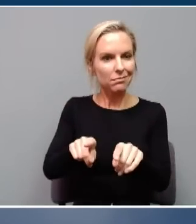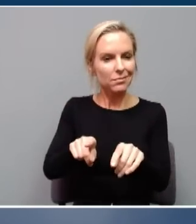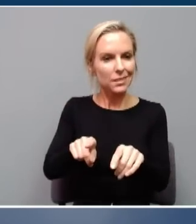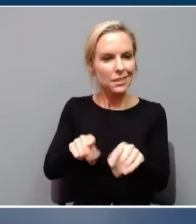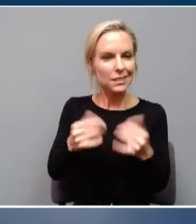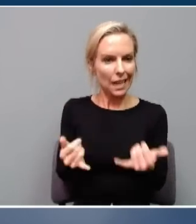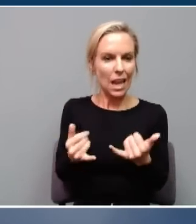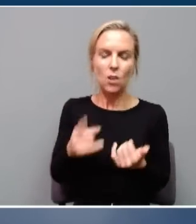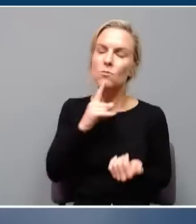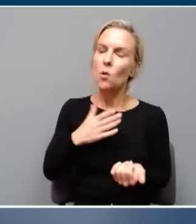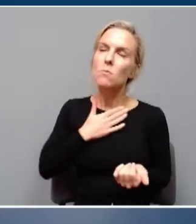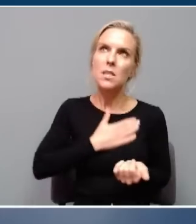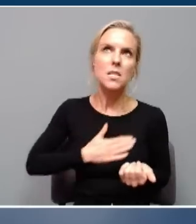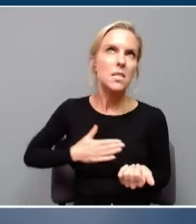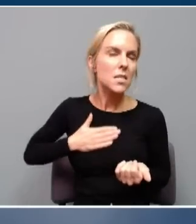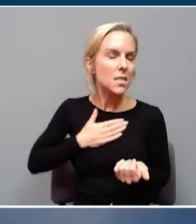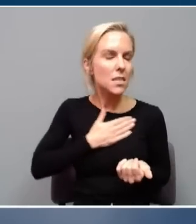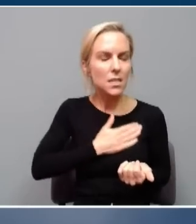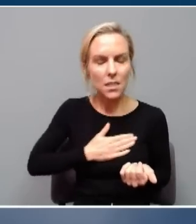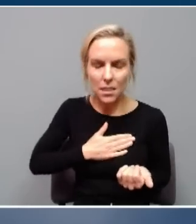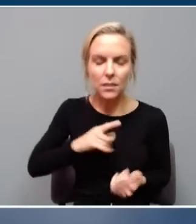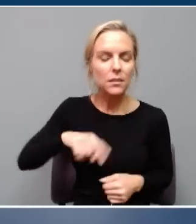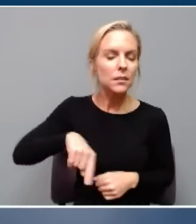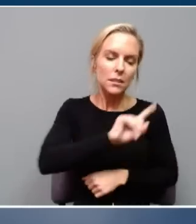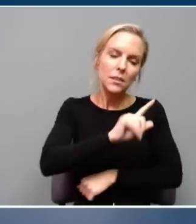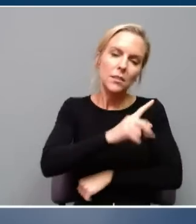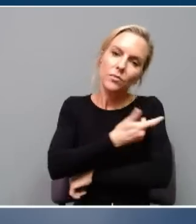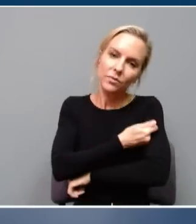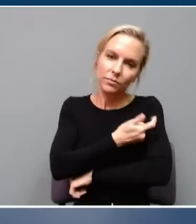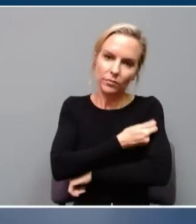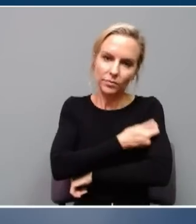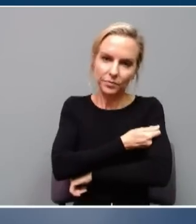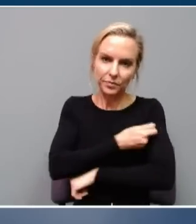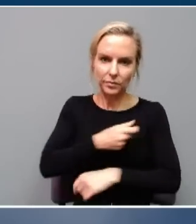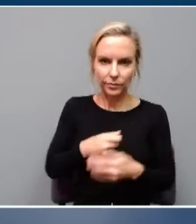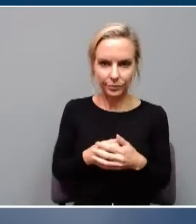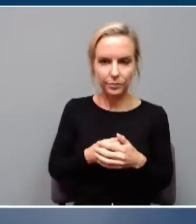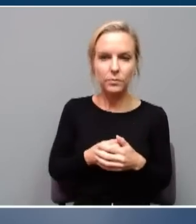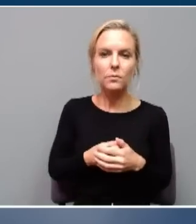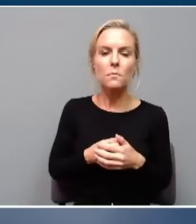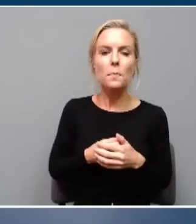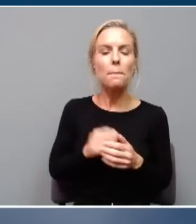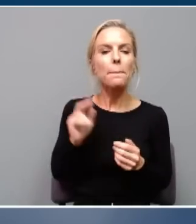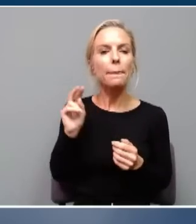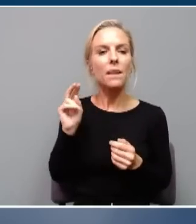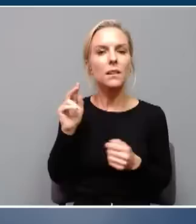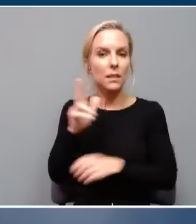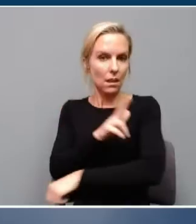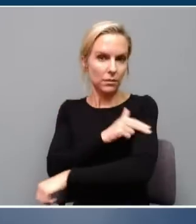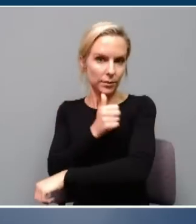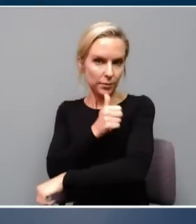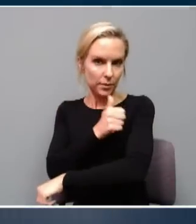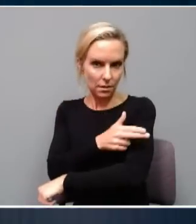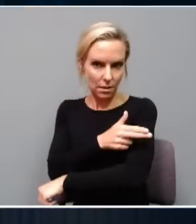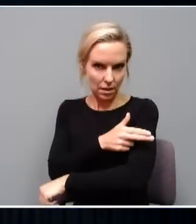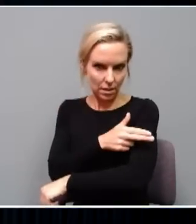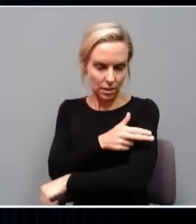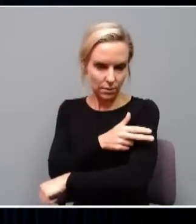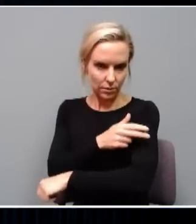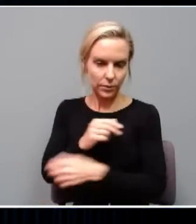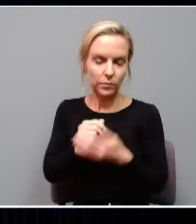please get vaccinated. Looking at our hospitals, we think that there has been